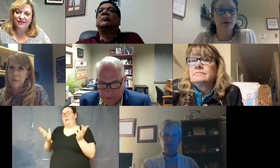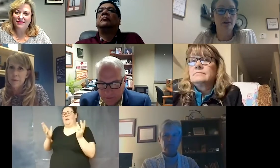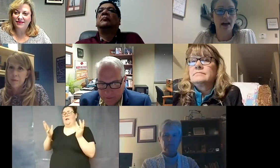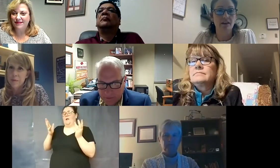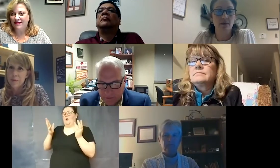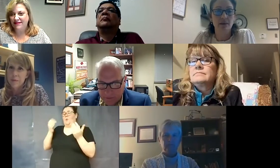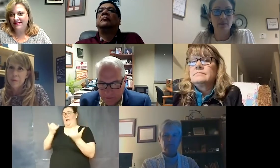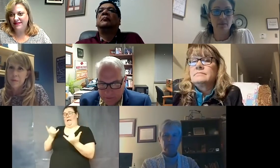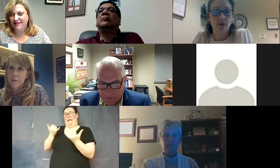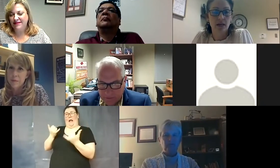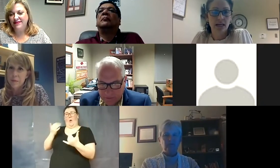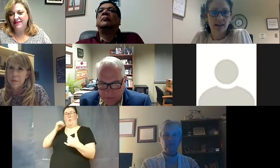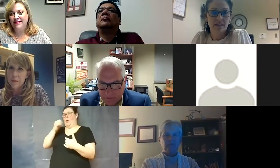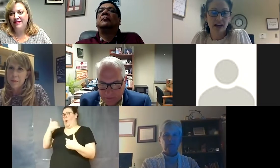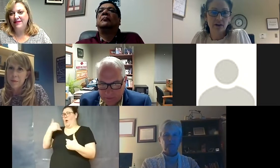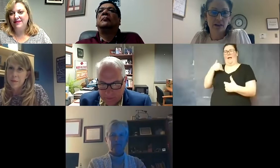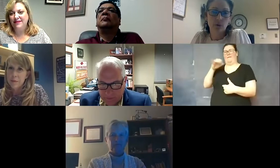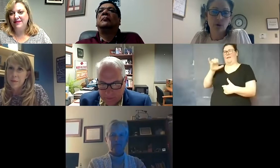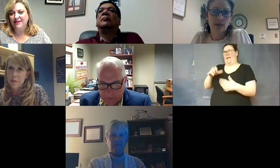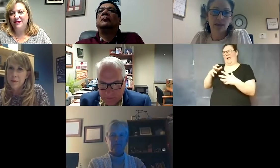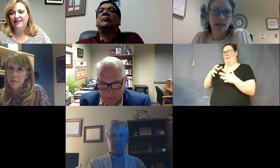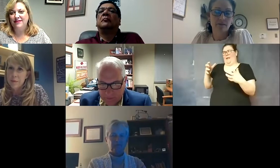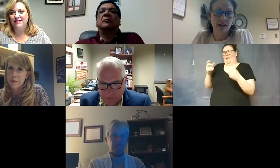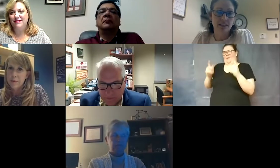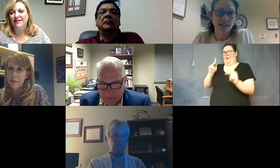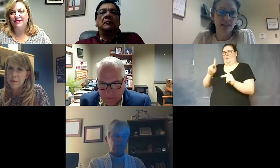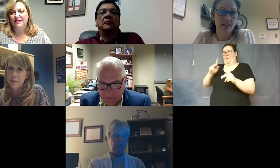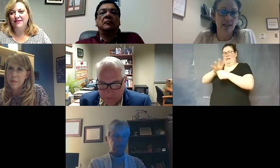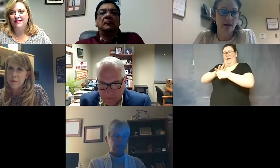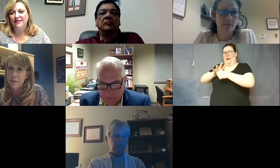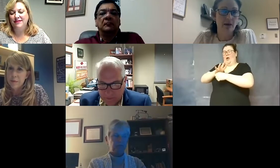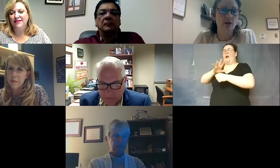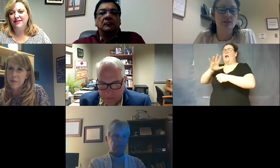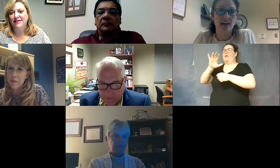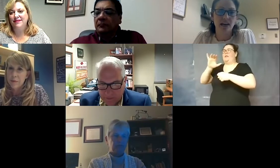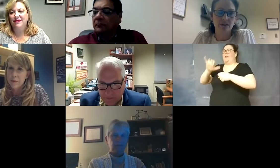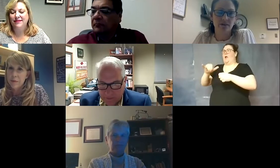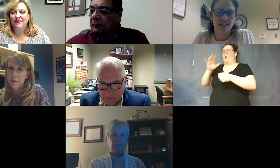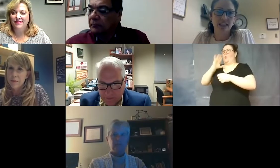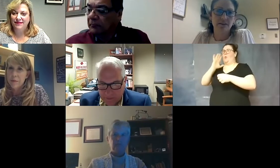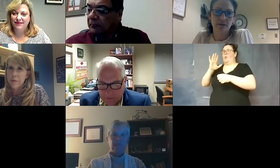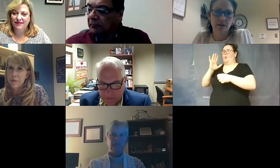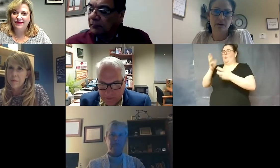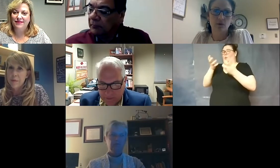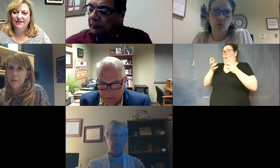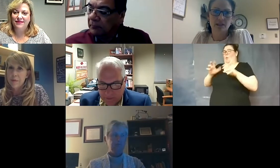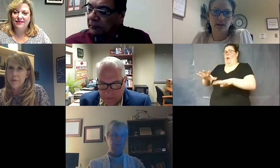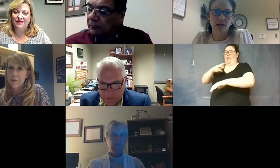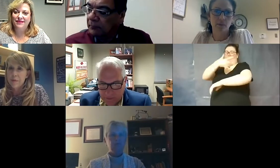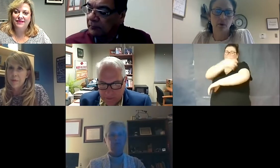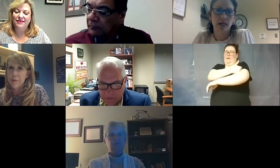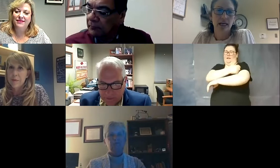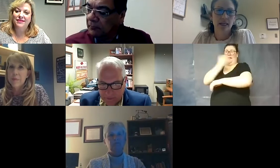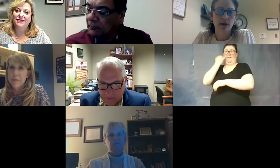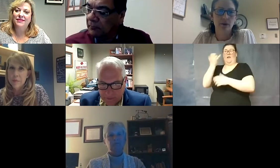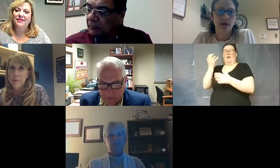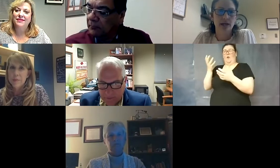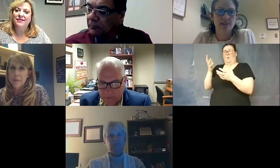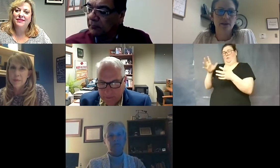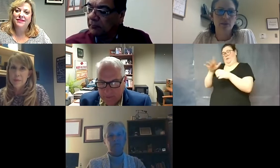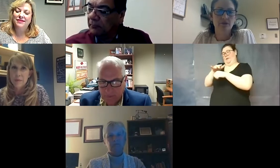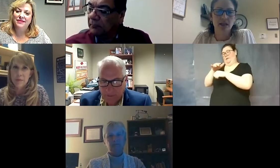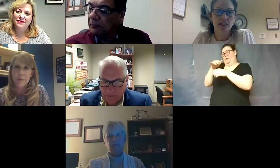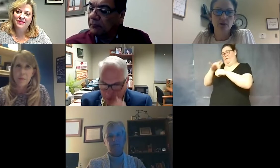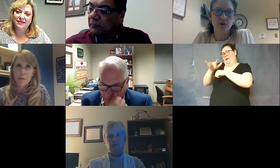we don't even have that many people in the area that would get the vaccine they don't desire the vaccine if even if it was available in round rock